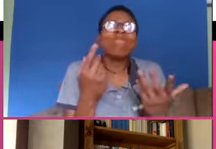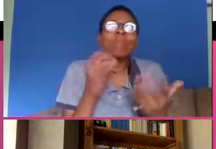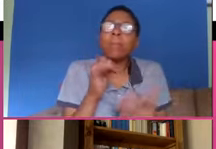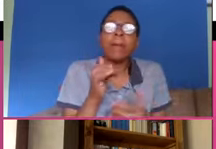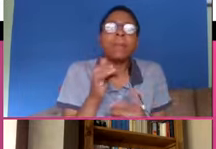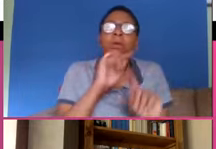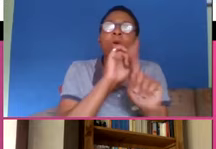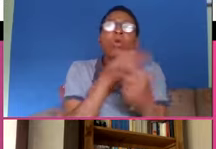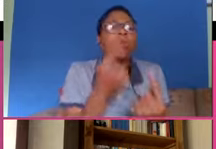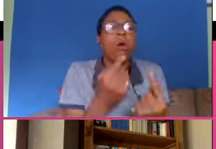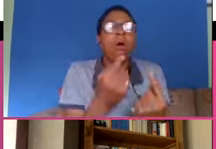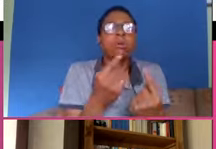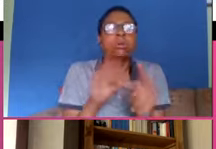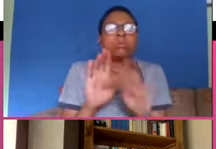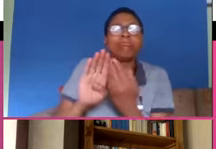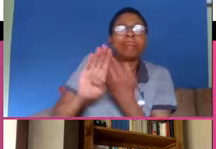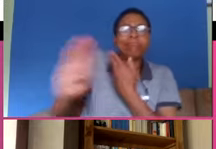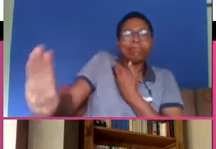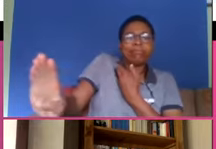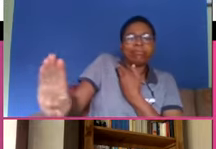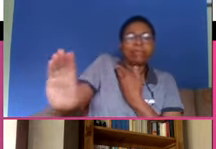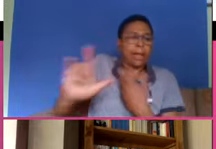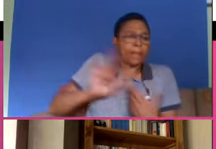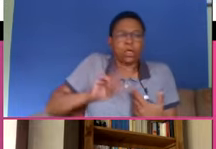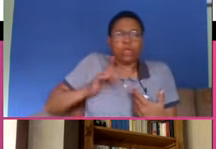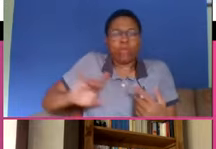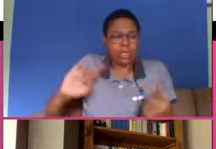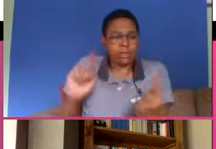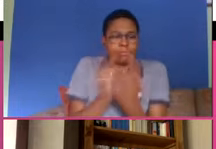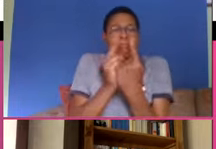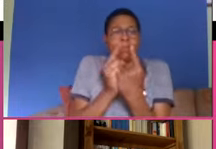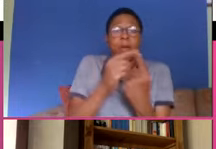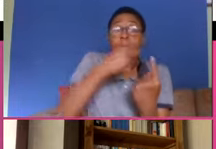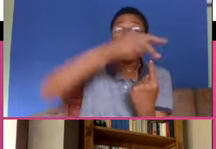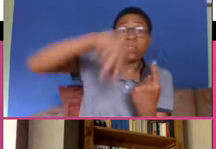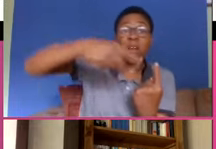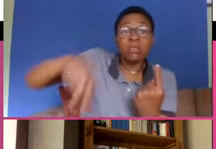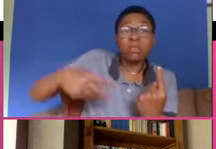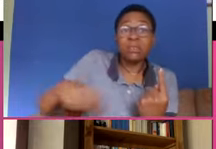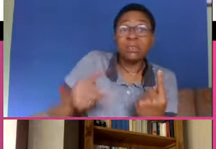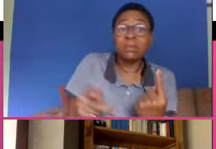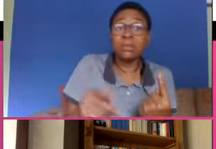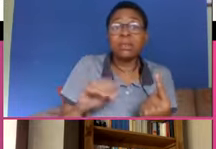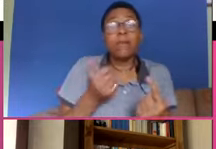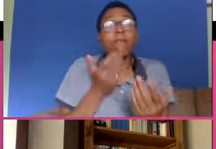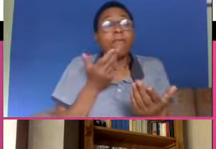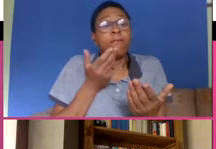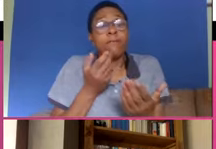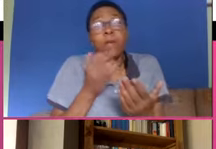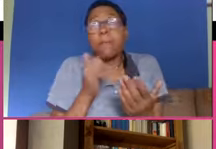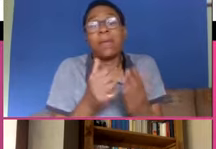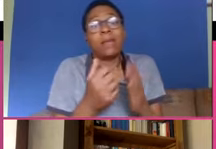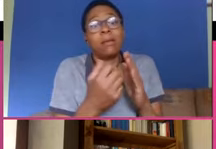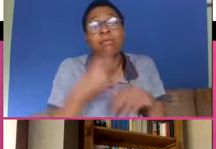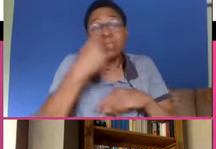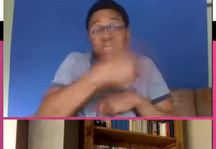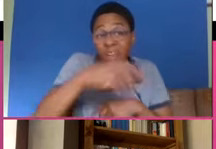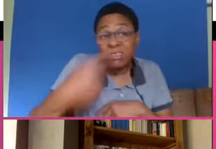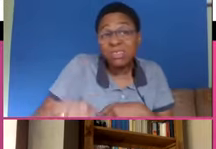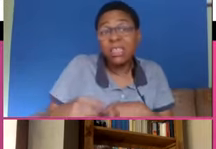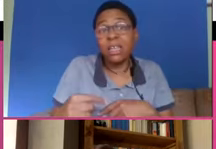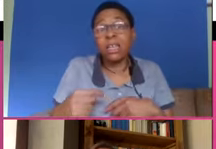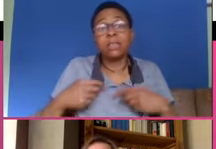of proximity required, such as intimate fighting scenes in theatre, dancing, costume